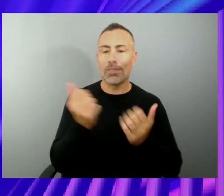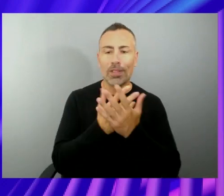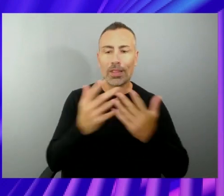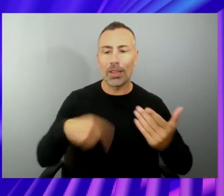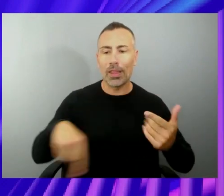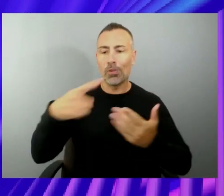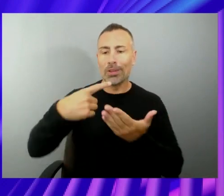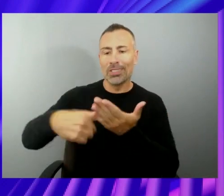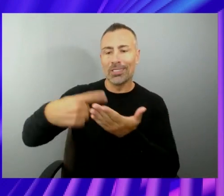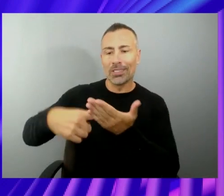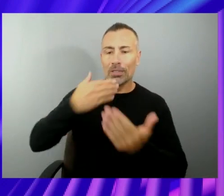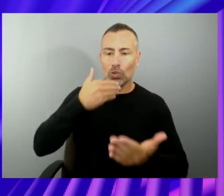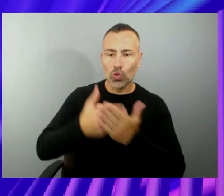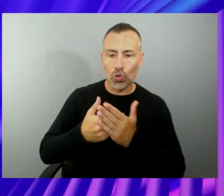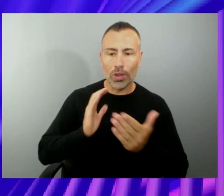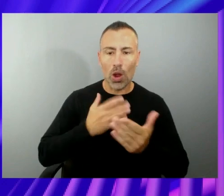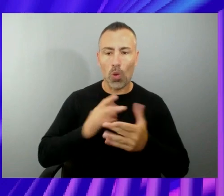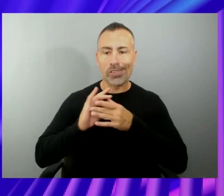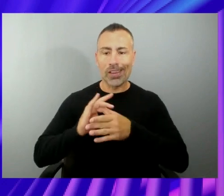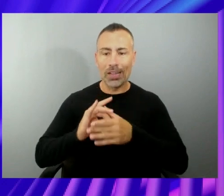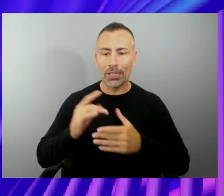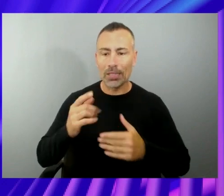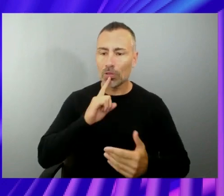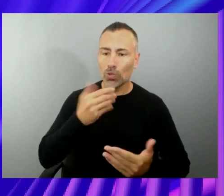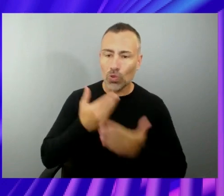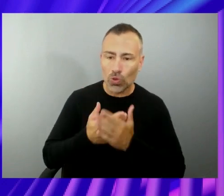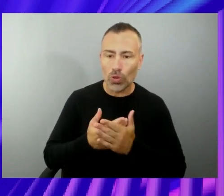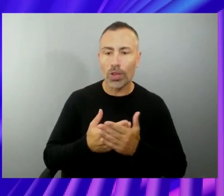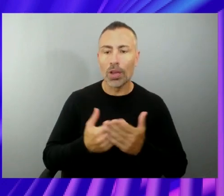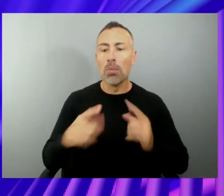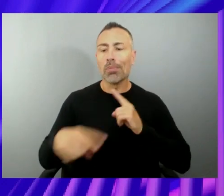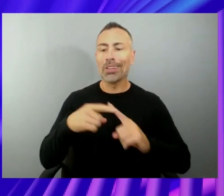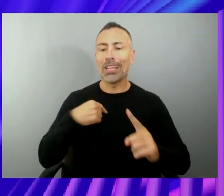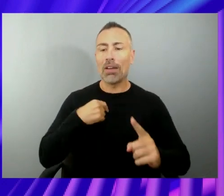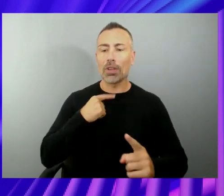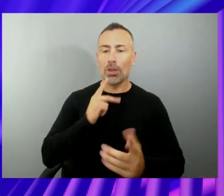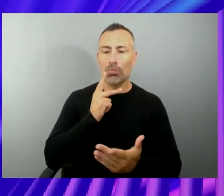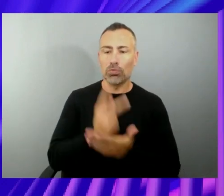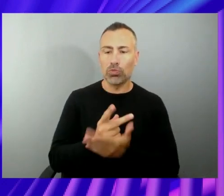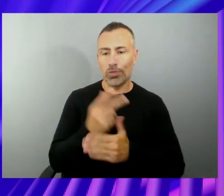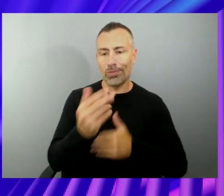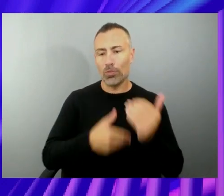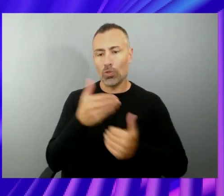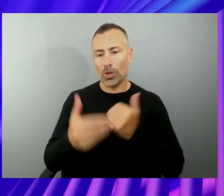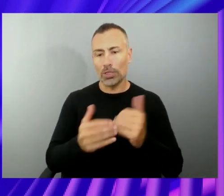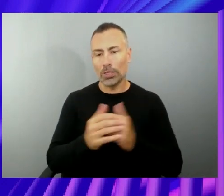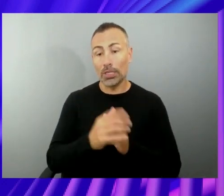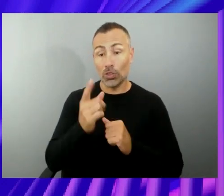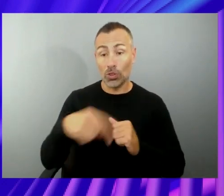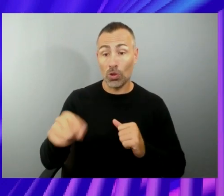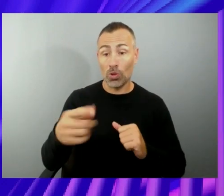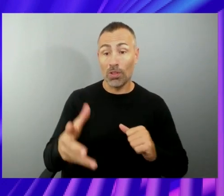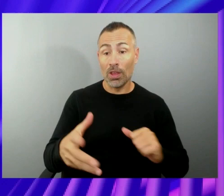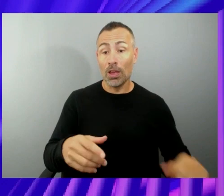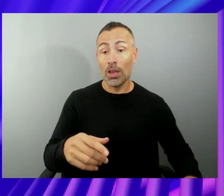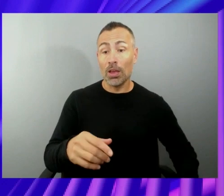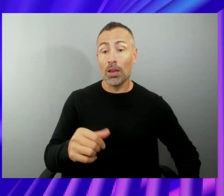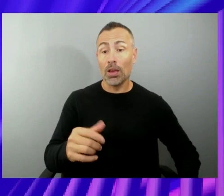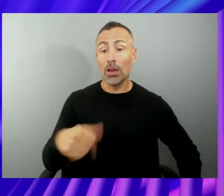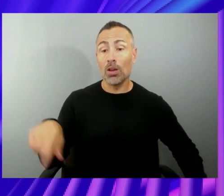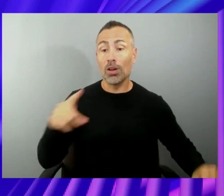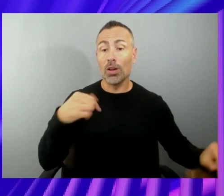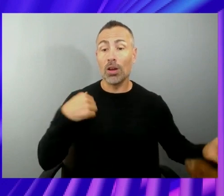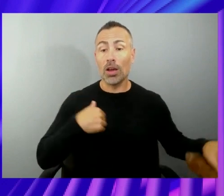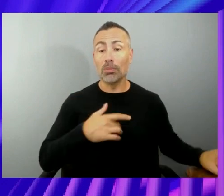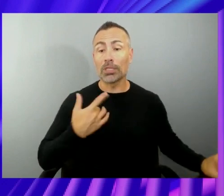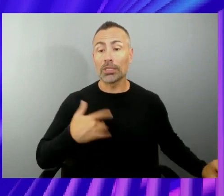content. And having it go through the approval processes. So we're there. We crossed the finish line, and I'm really excited